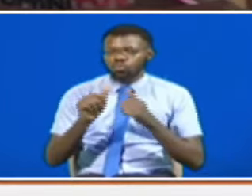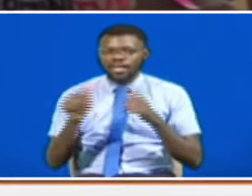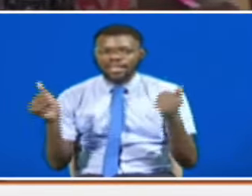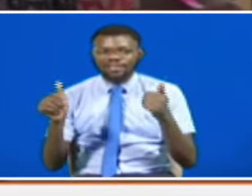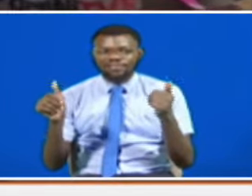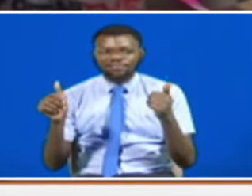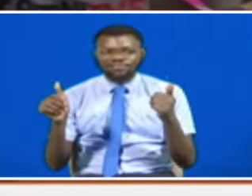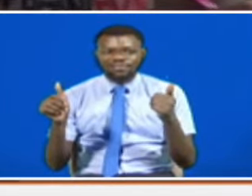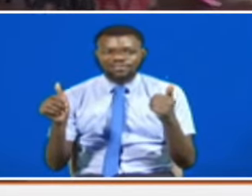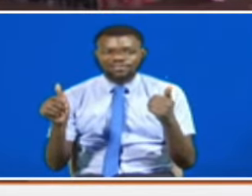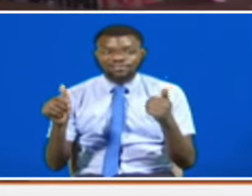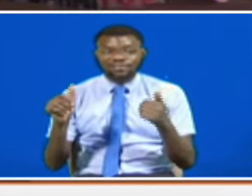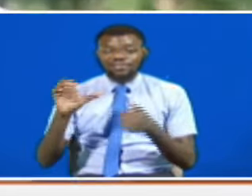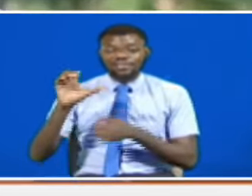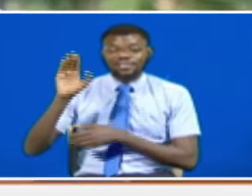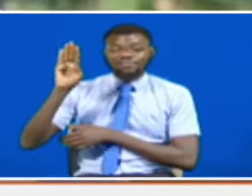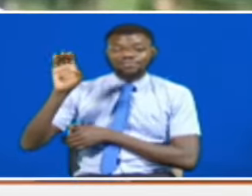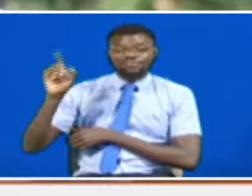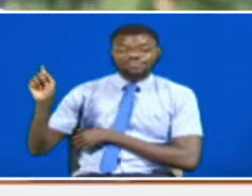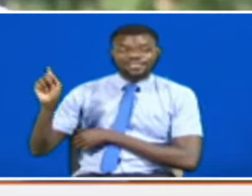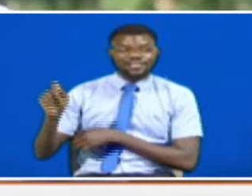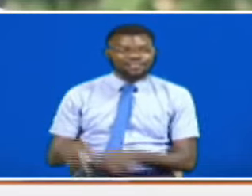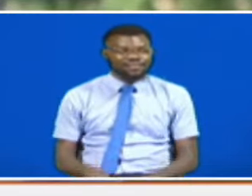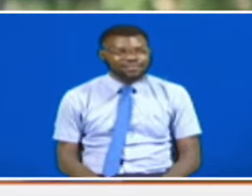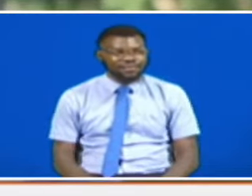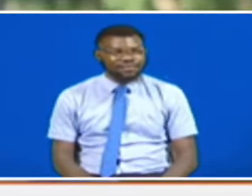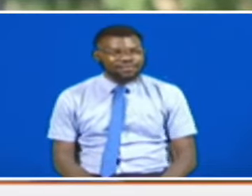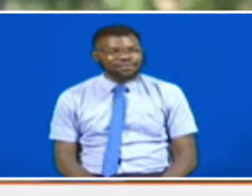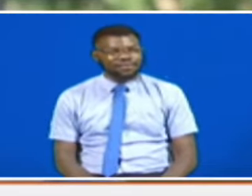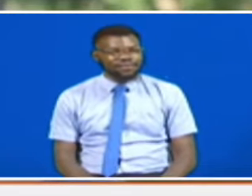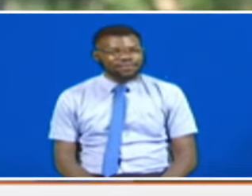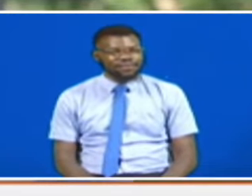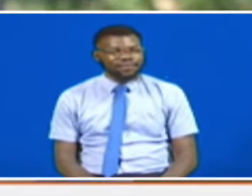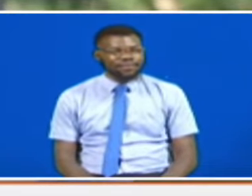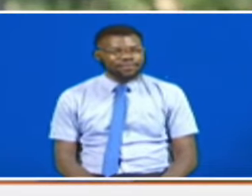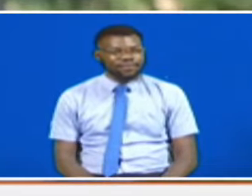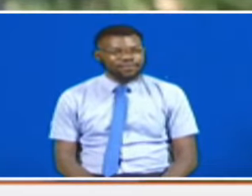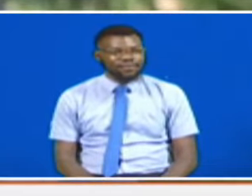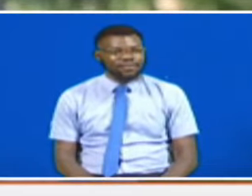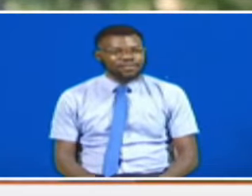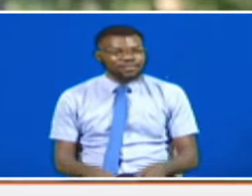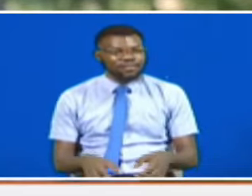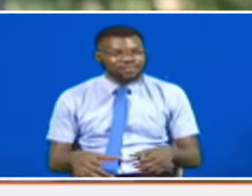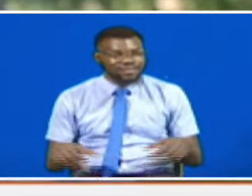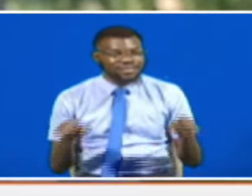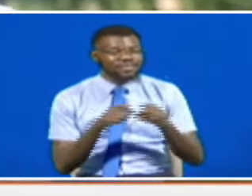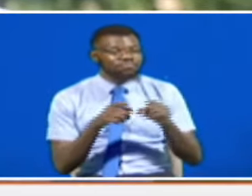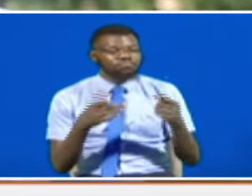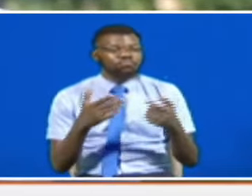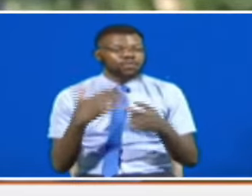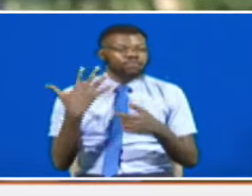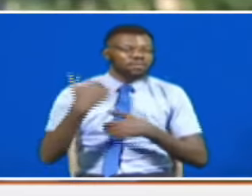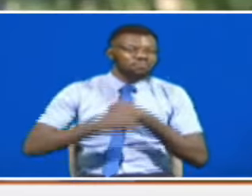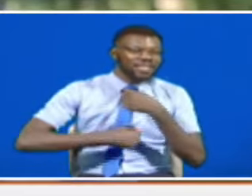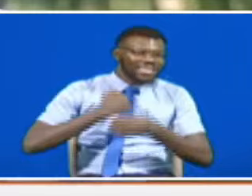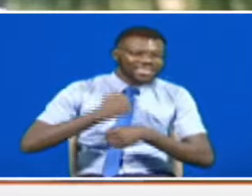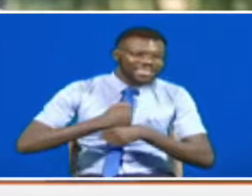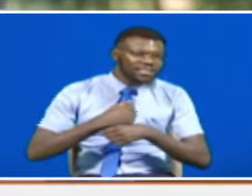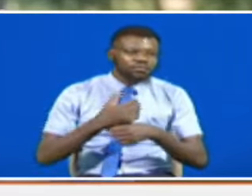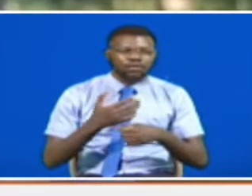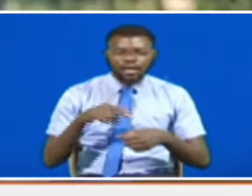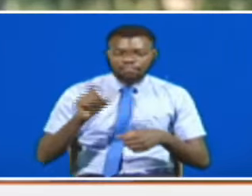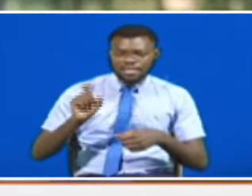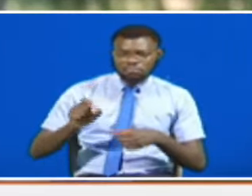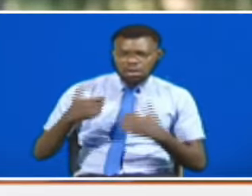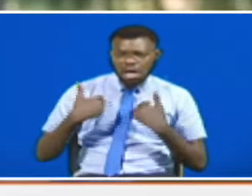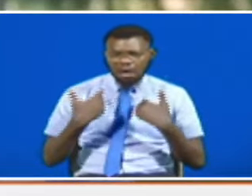and training, CBET. The things we train last 5 years are not the same as the things that will happen in the next 5 years. So we must be dynamic and